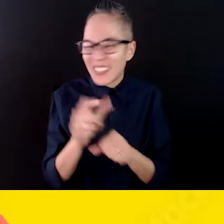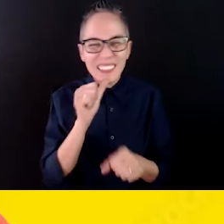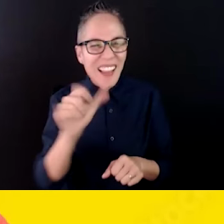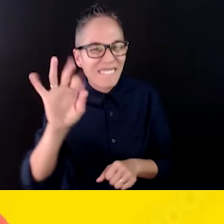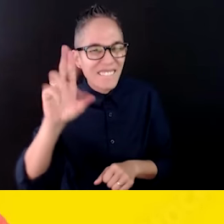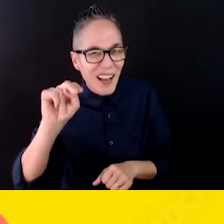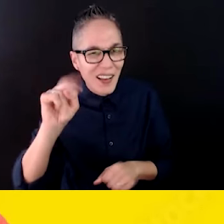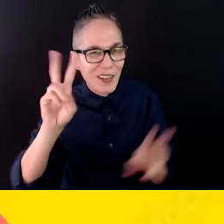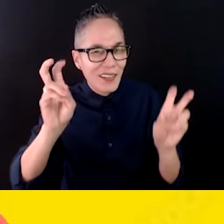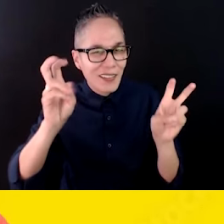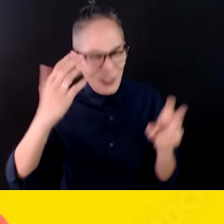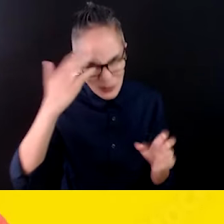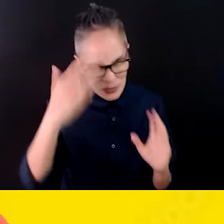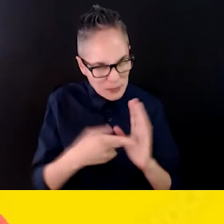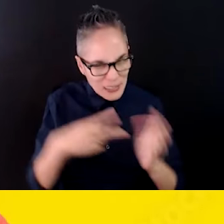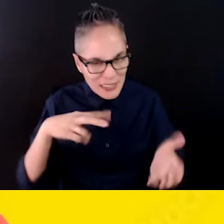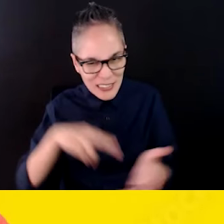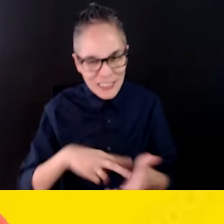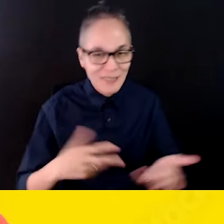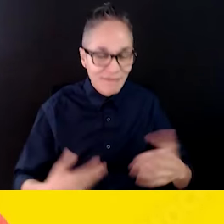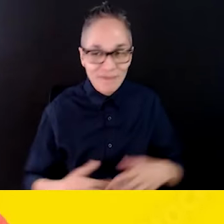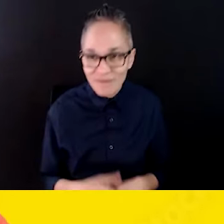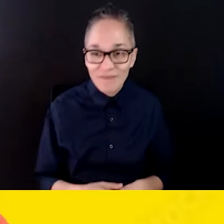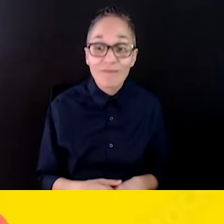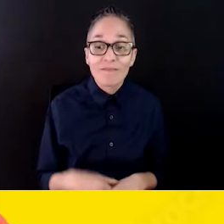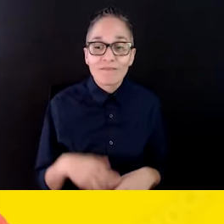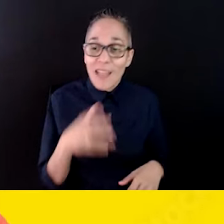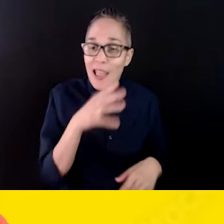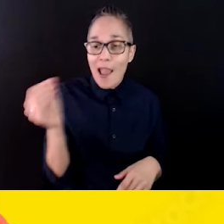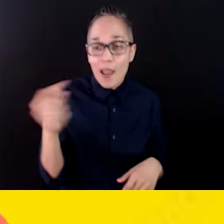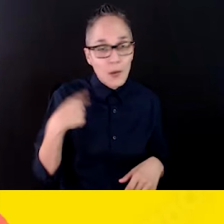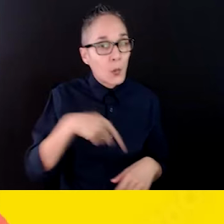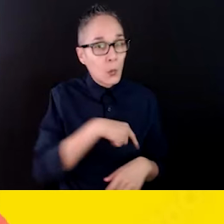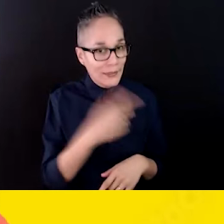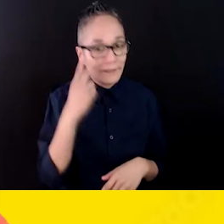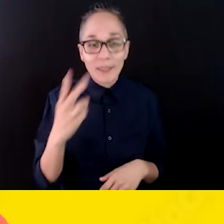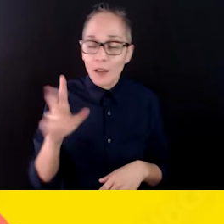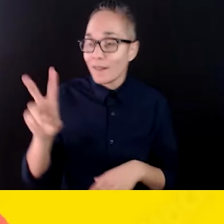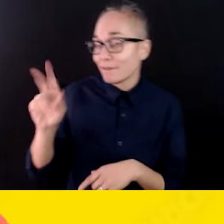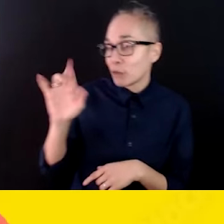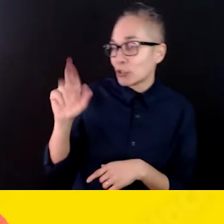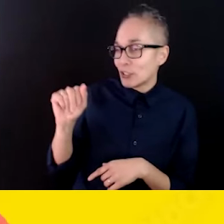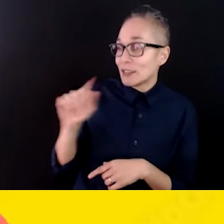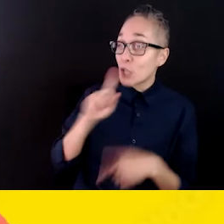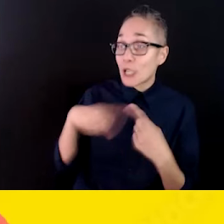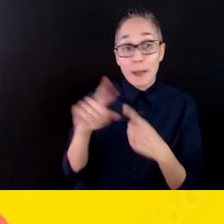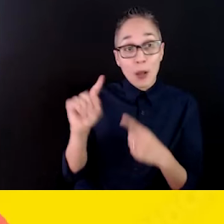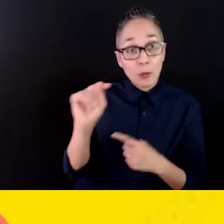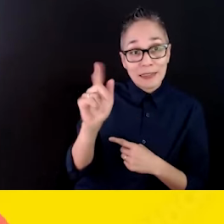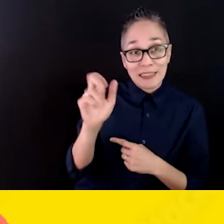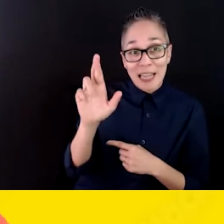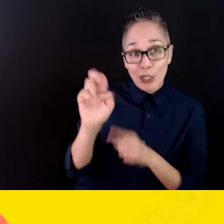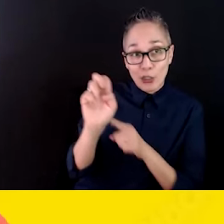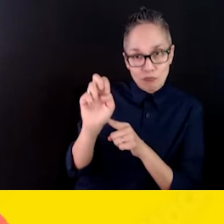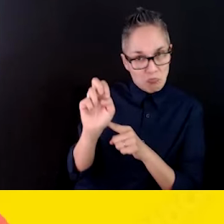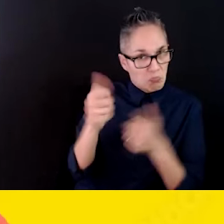it gets a little bad. Yeah. And I mean, we have seen, so Virginia mentions tenure, and tenure is great and we want to